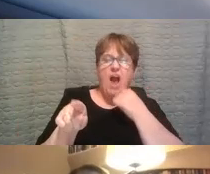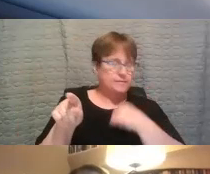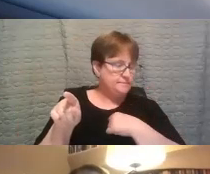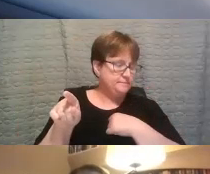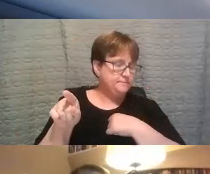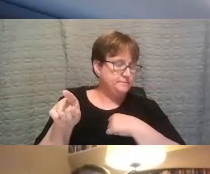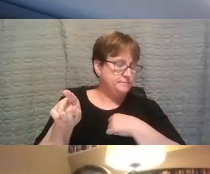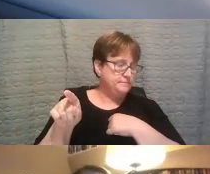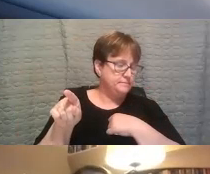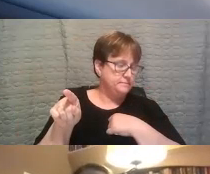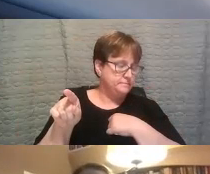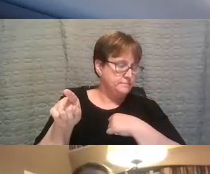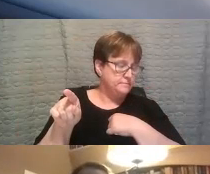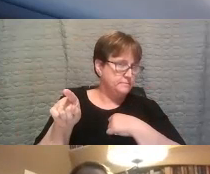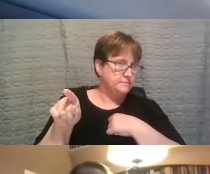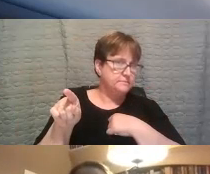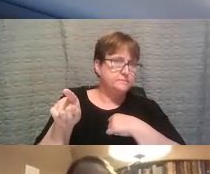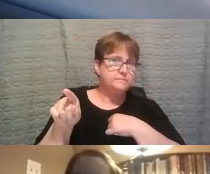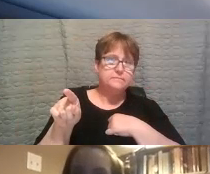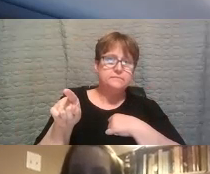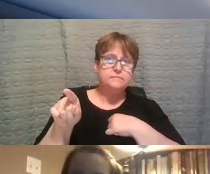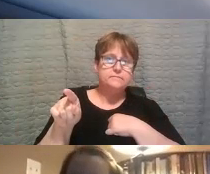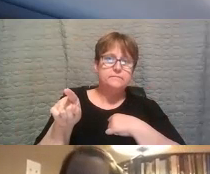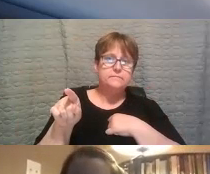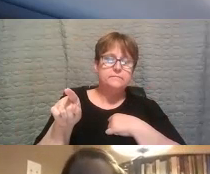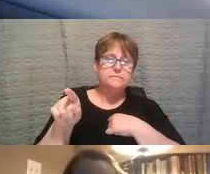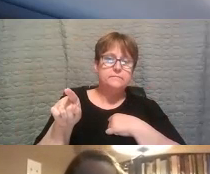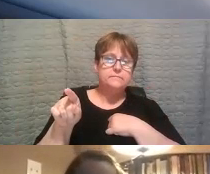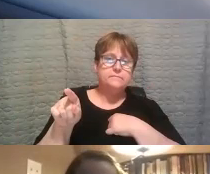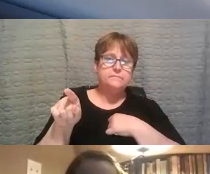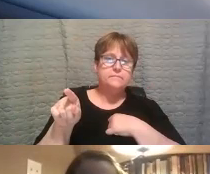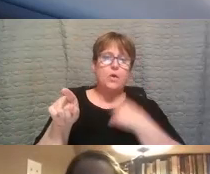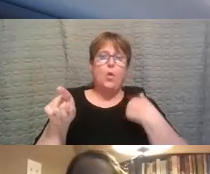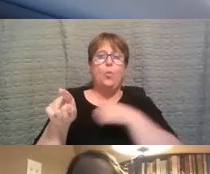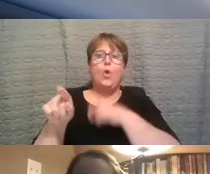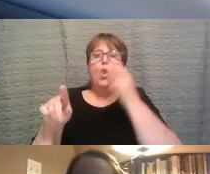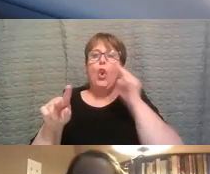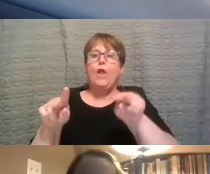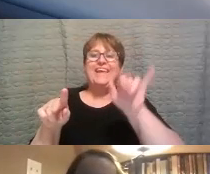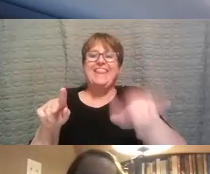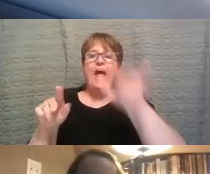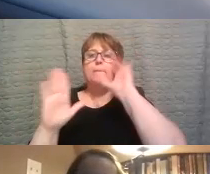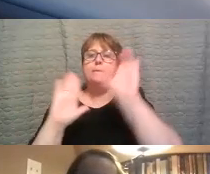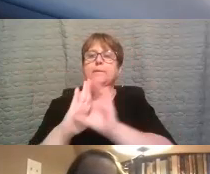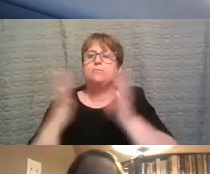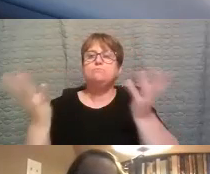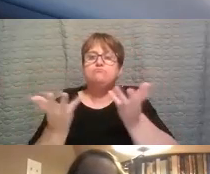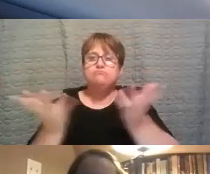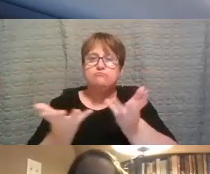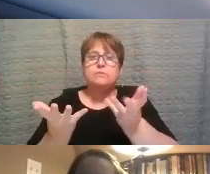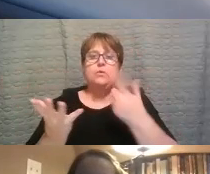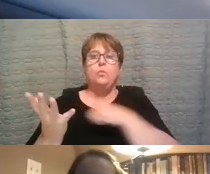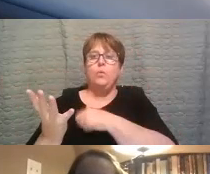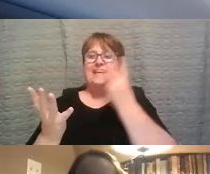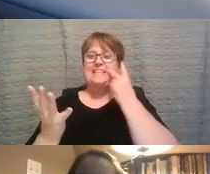ahorita es una mujer embarazada. What we're looking in this picture is, what we're seeing is